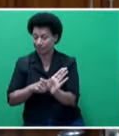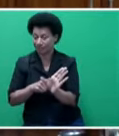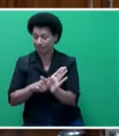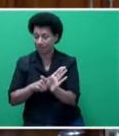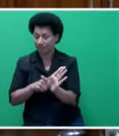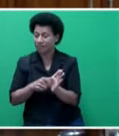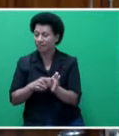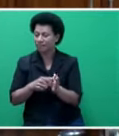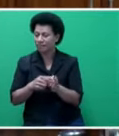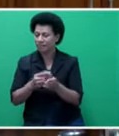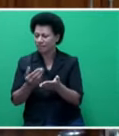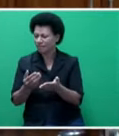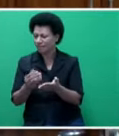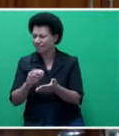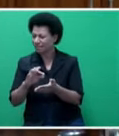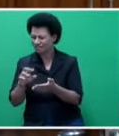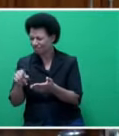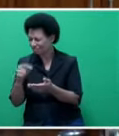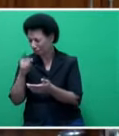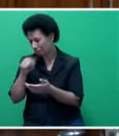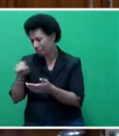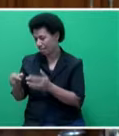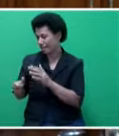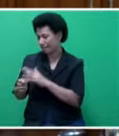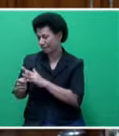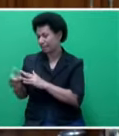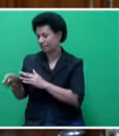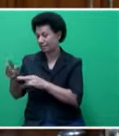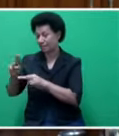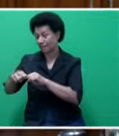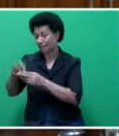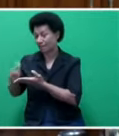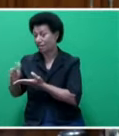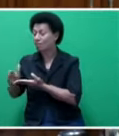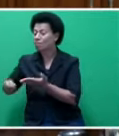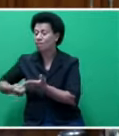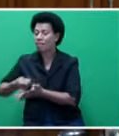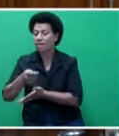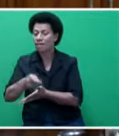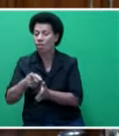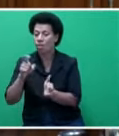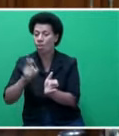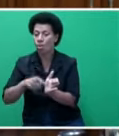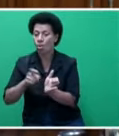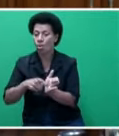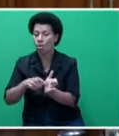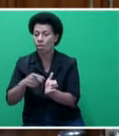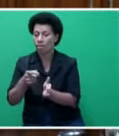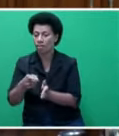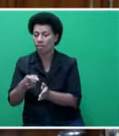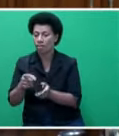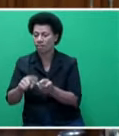then somebody may have accessed the FNPF funds to do the mortgage repayments. And they continue and they've got back their